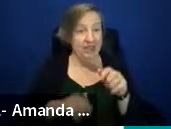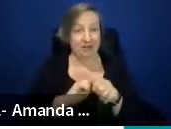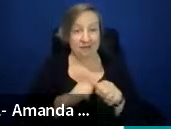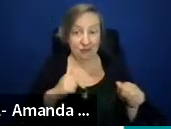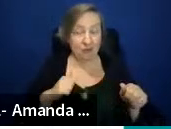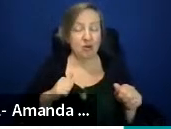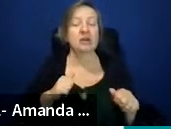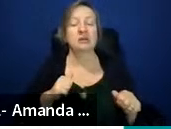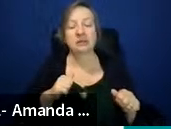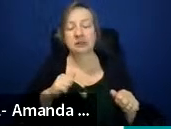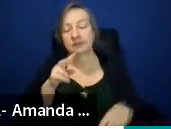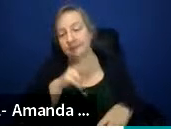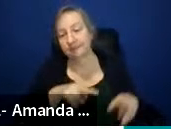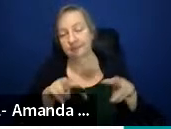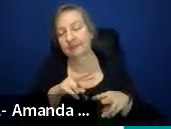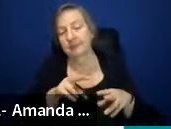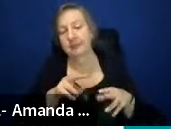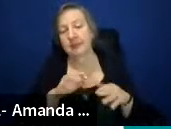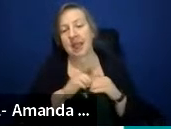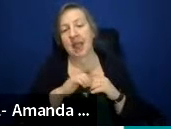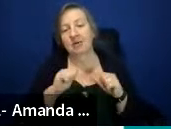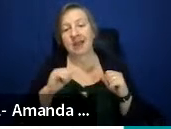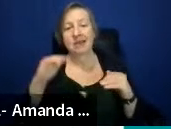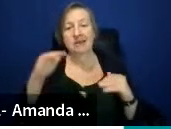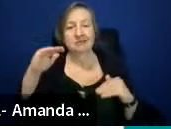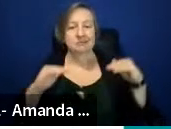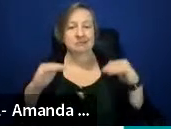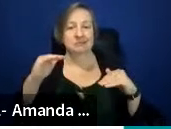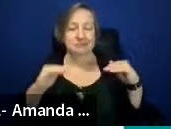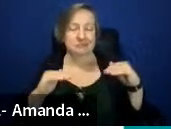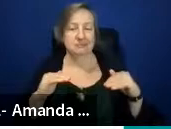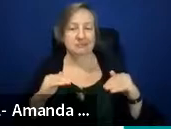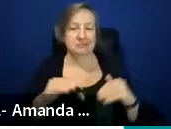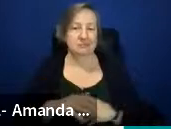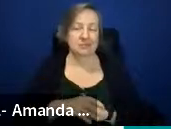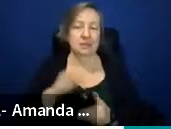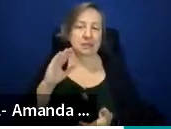at potential mitigation measures.